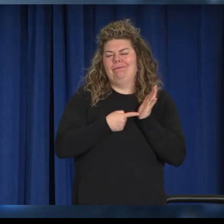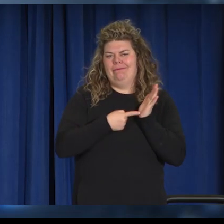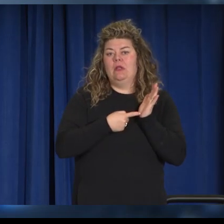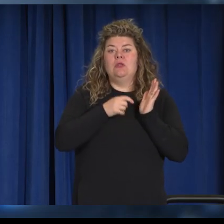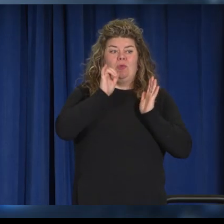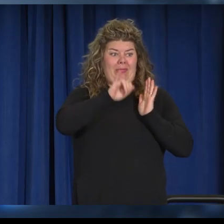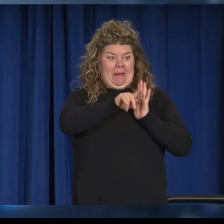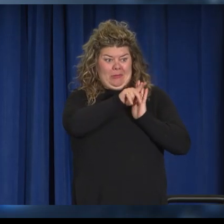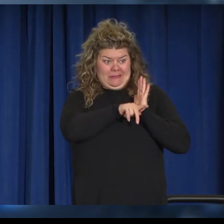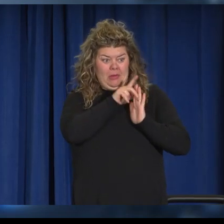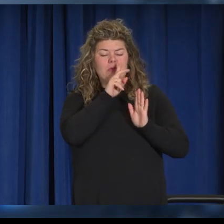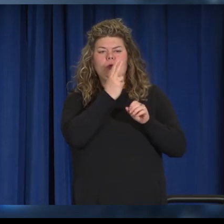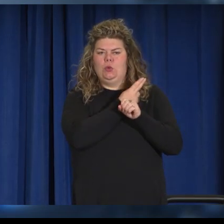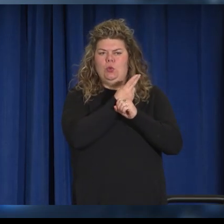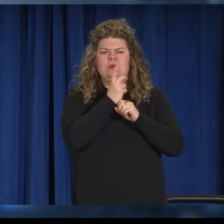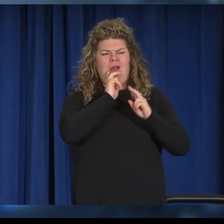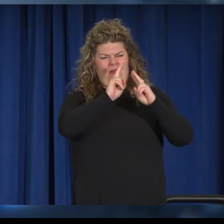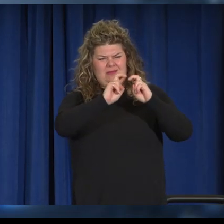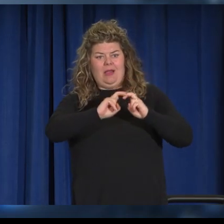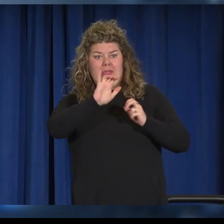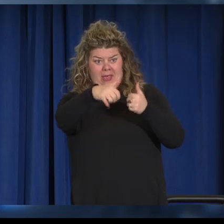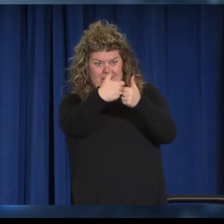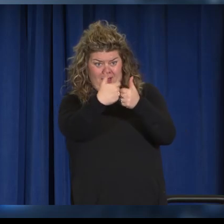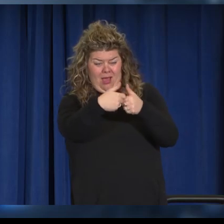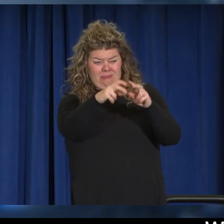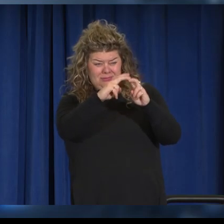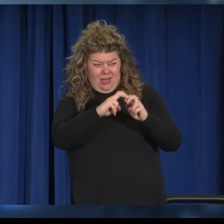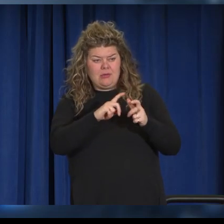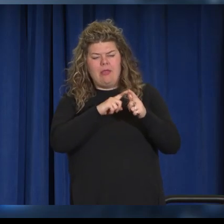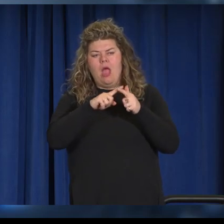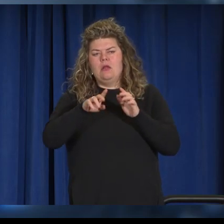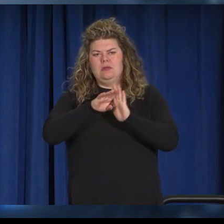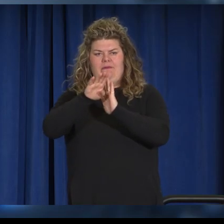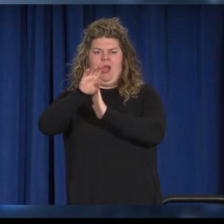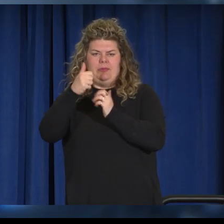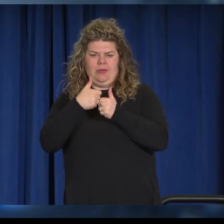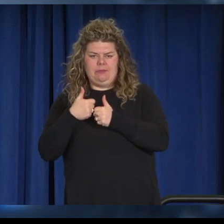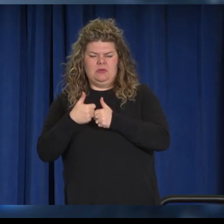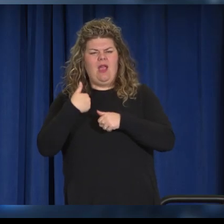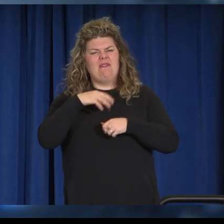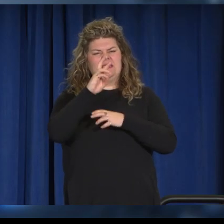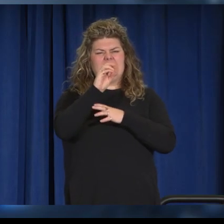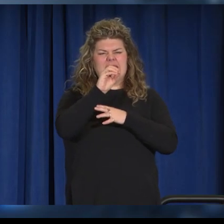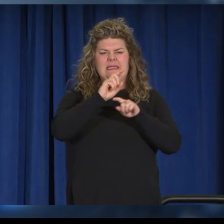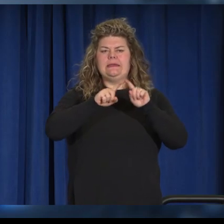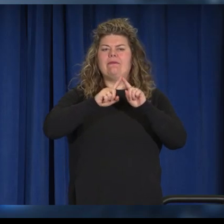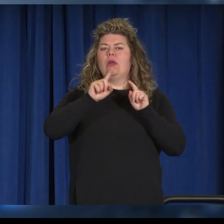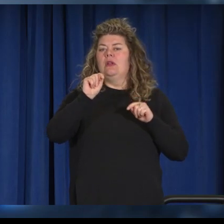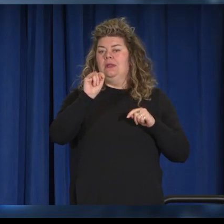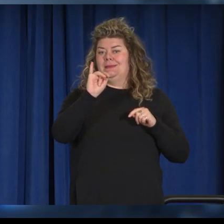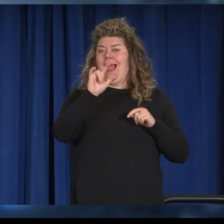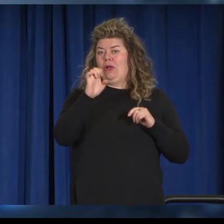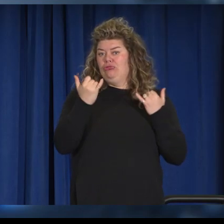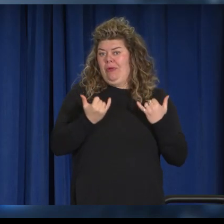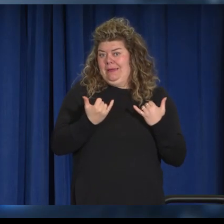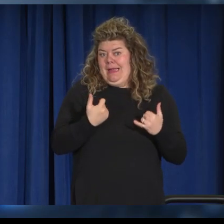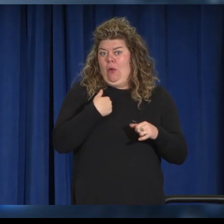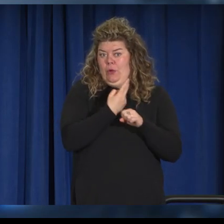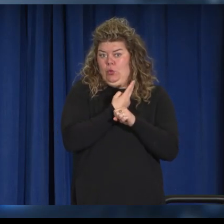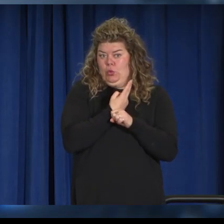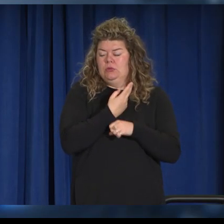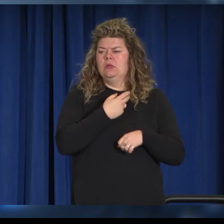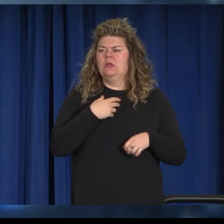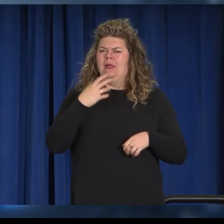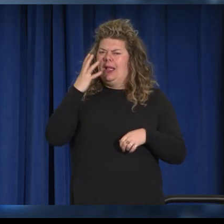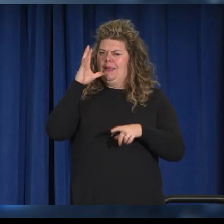go through and assess games, commercially developed games. And we've got about 60 different titles we use right now. If you send me an email, sorry, I didn't catch